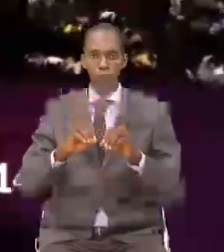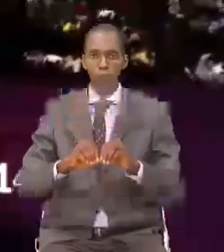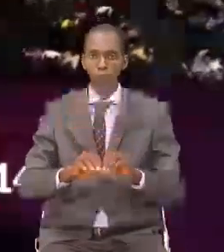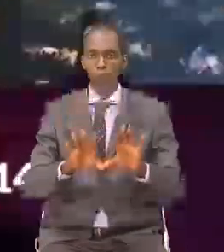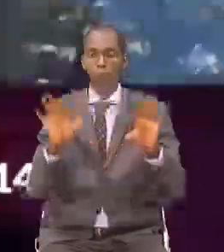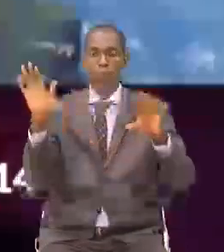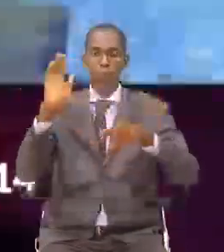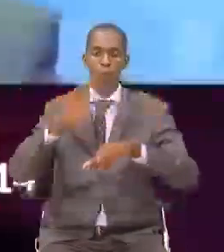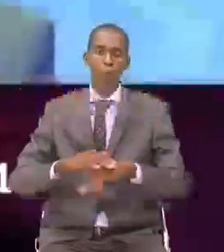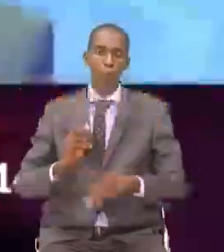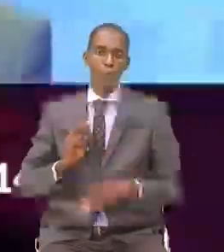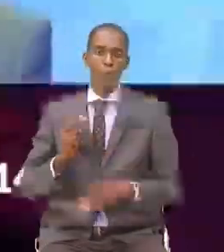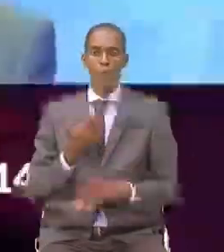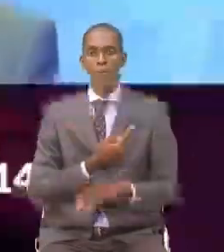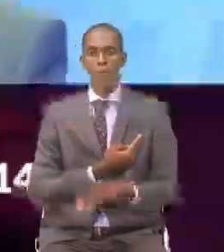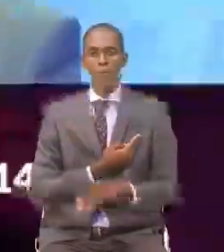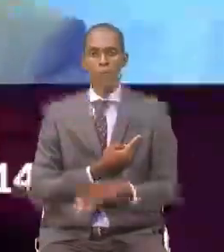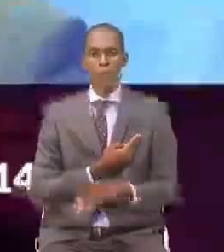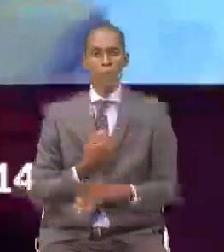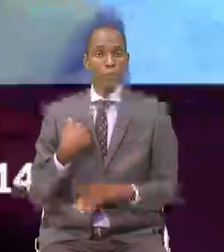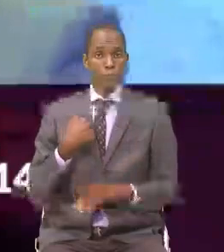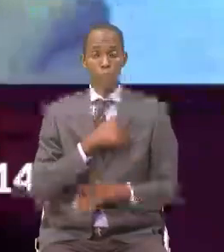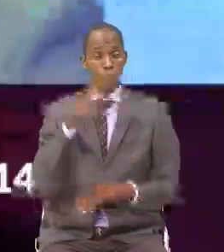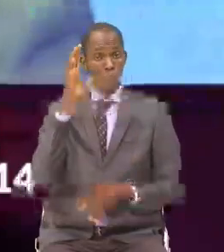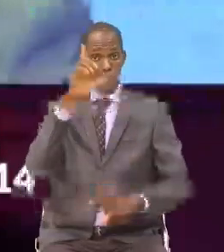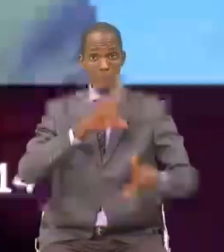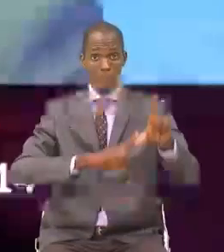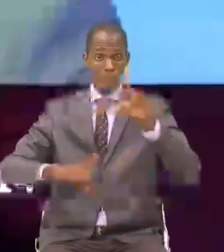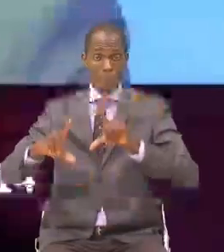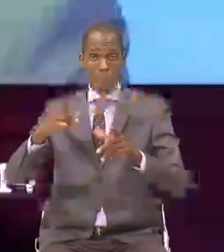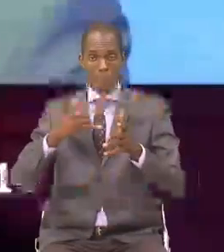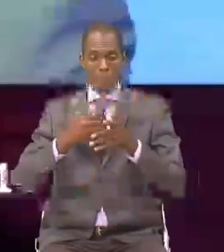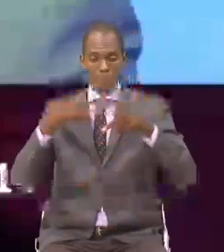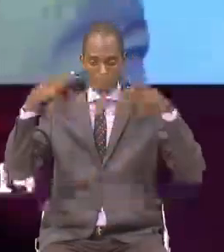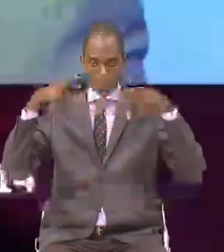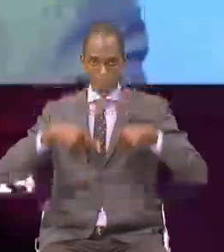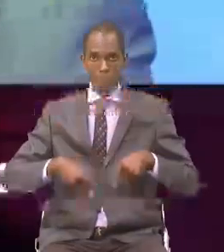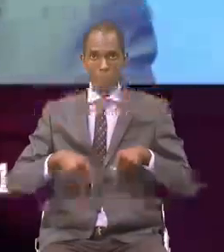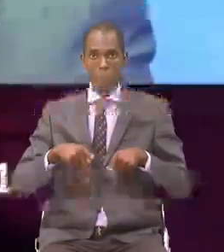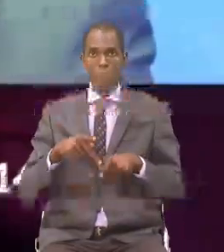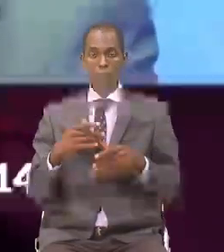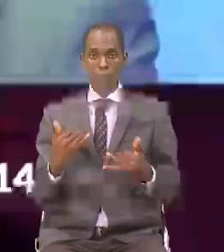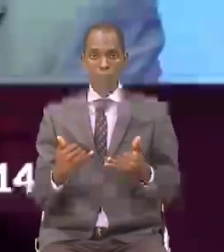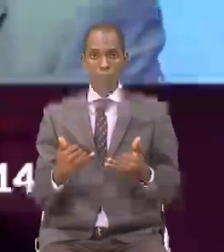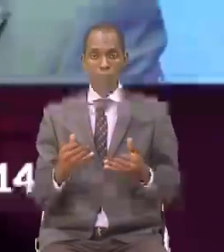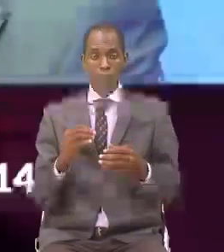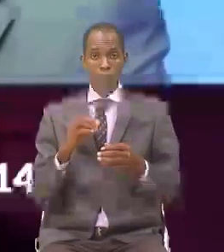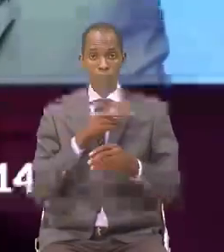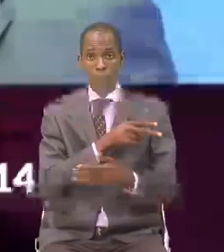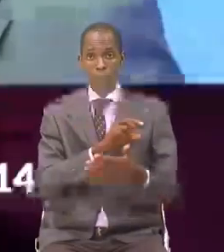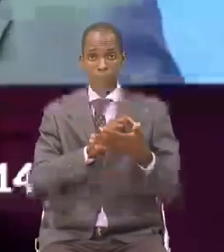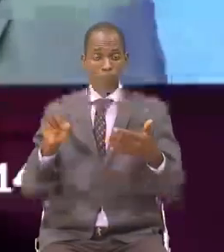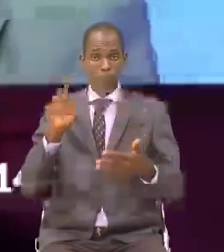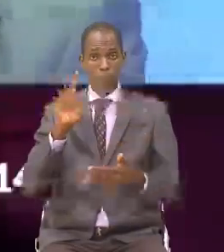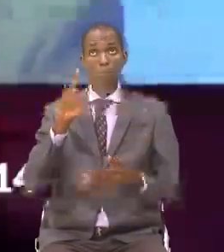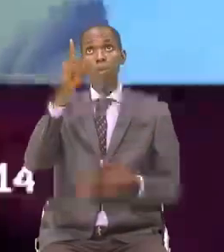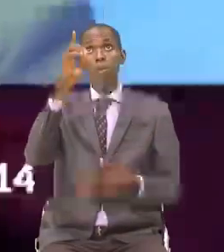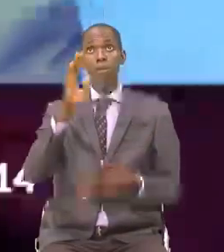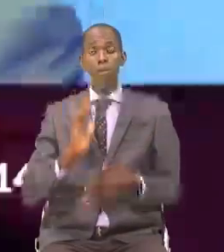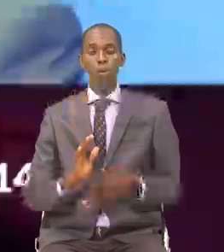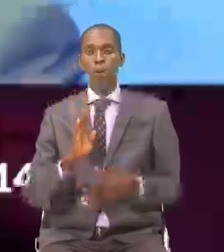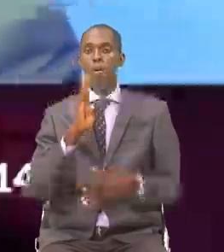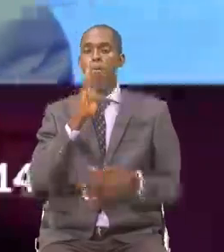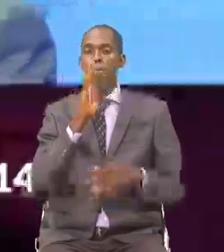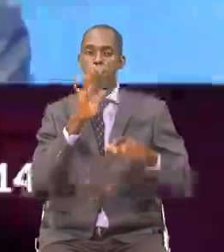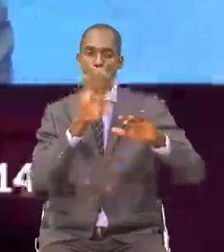his face to shine upon us. We're going to make it personal. That verse